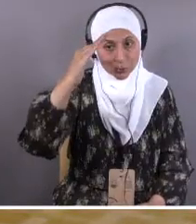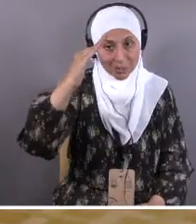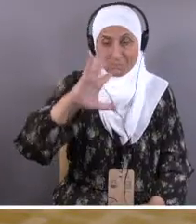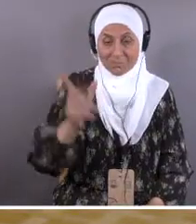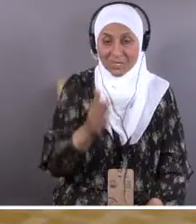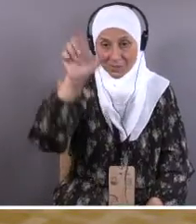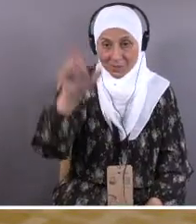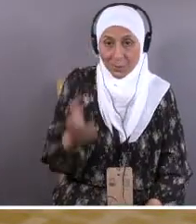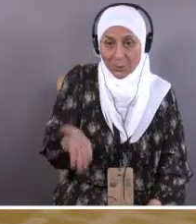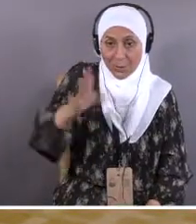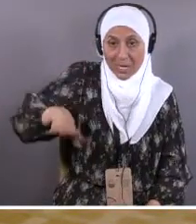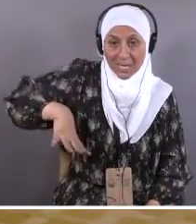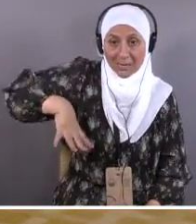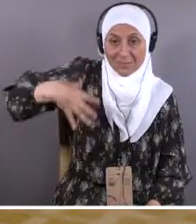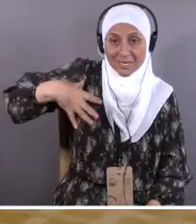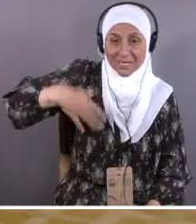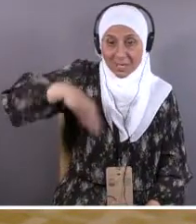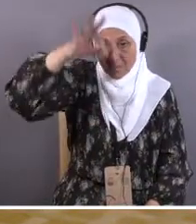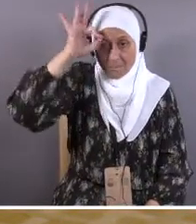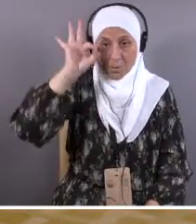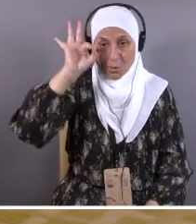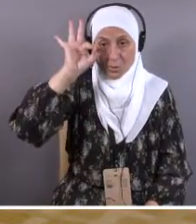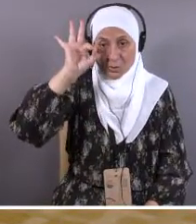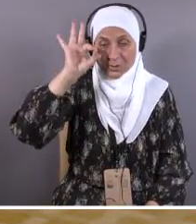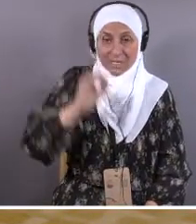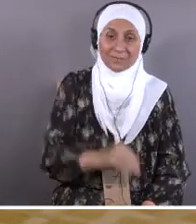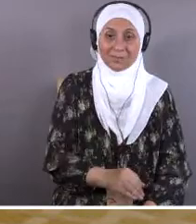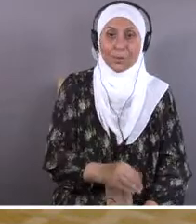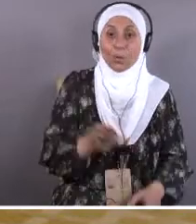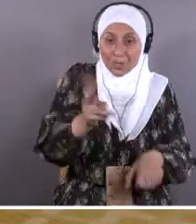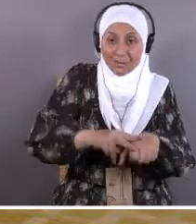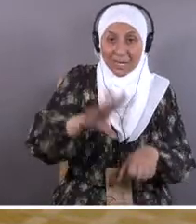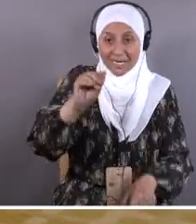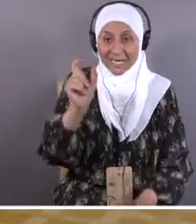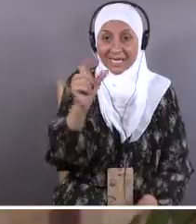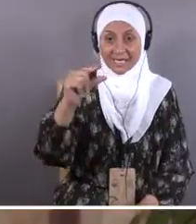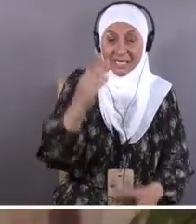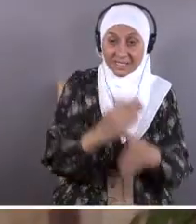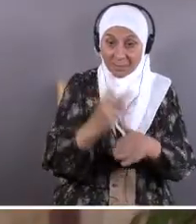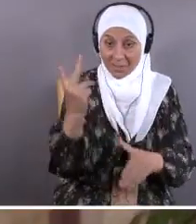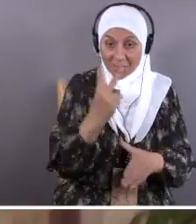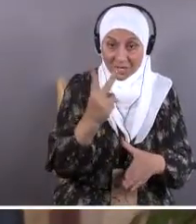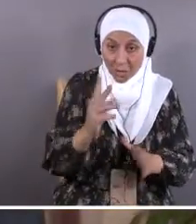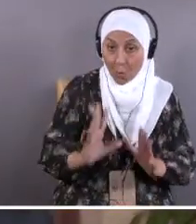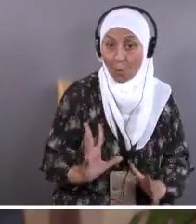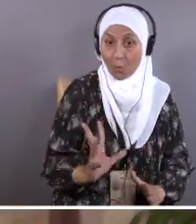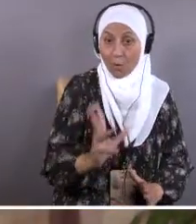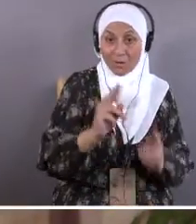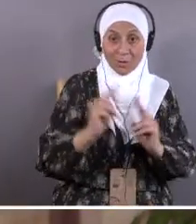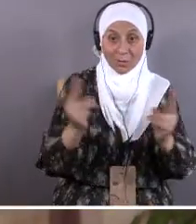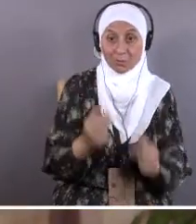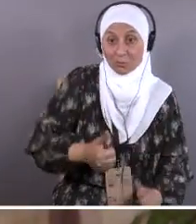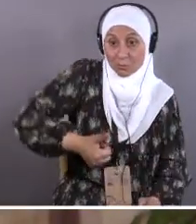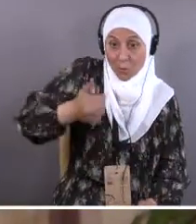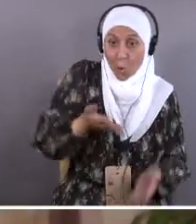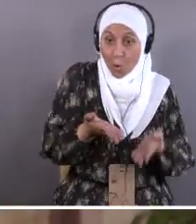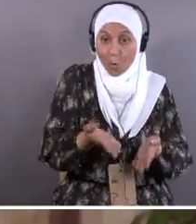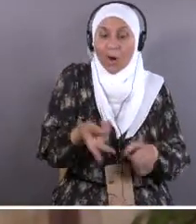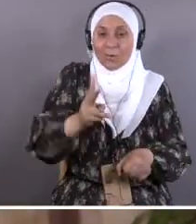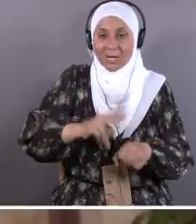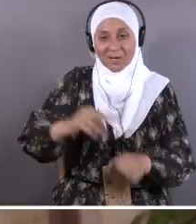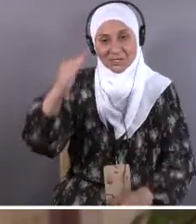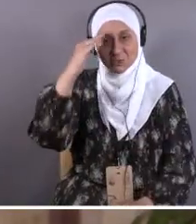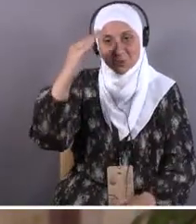Her Highness Sheikh Mosa bin Nasser, not only for their role in making this event a success, but also their commitment to